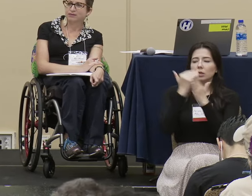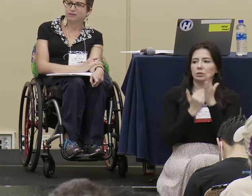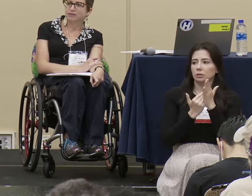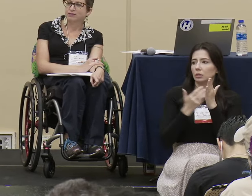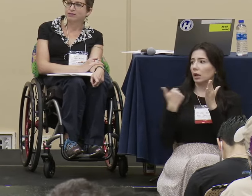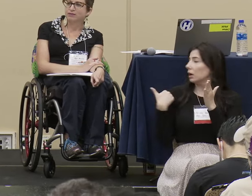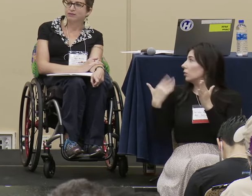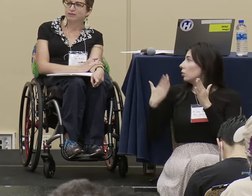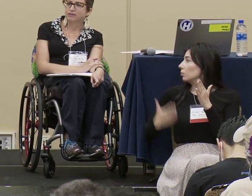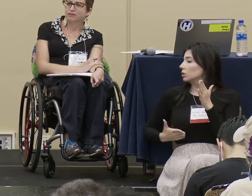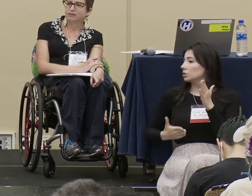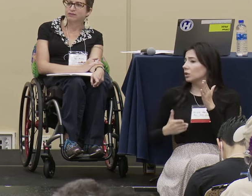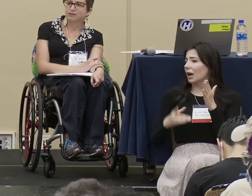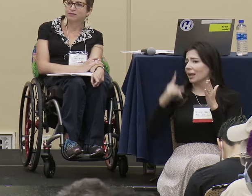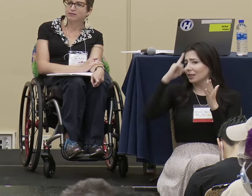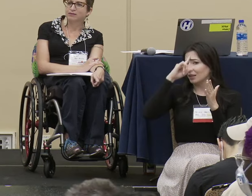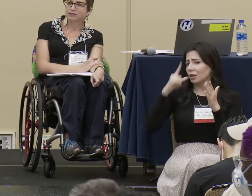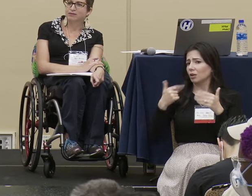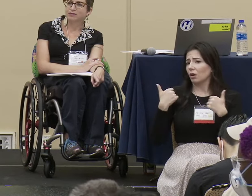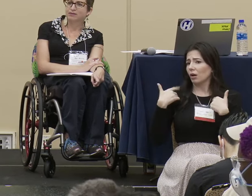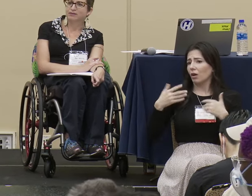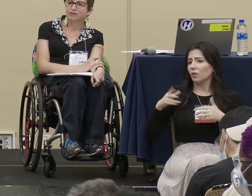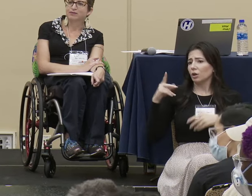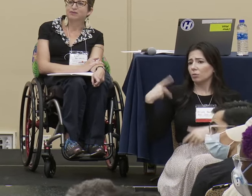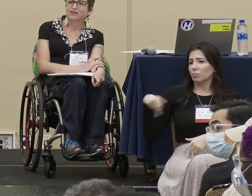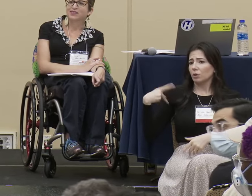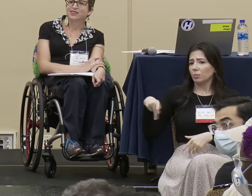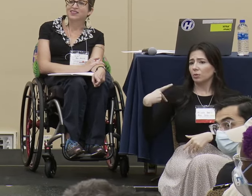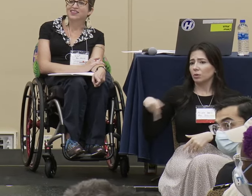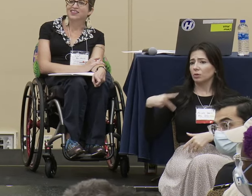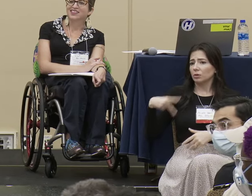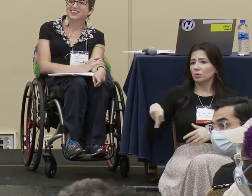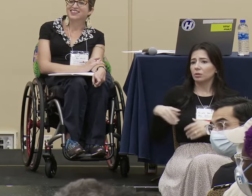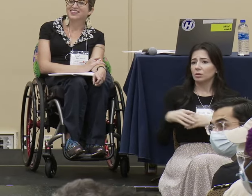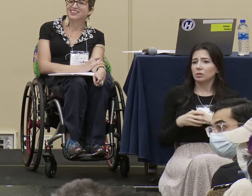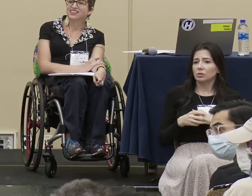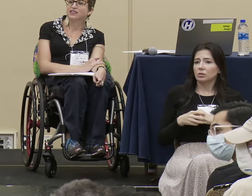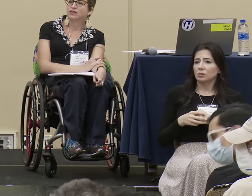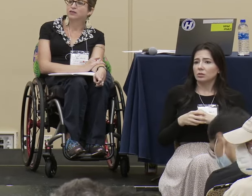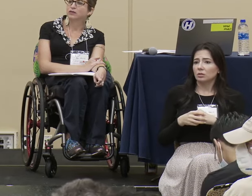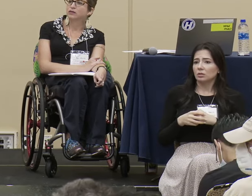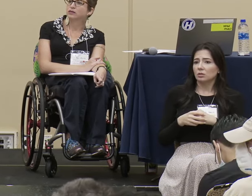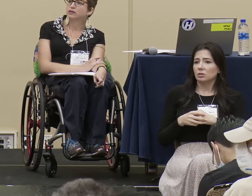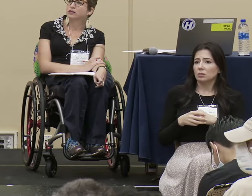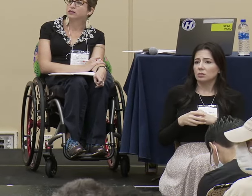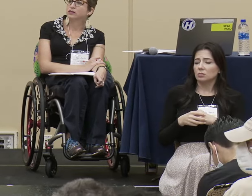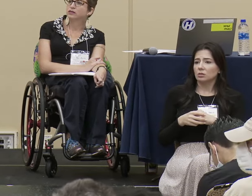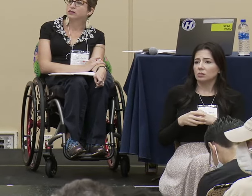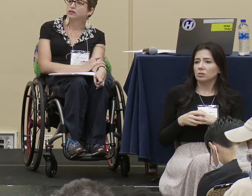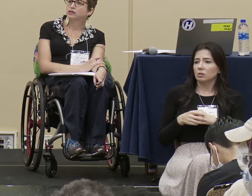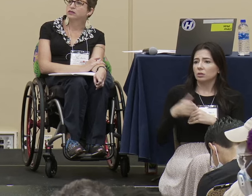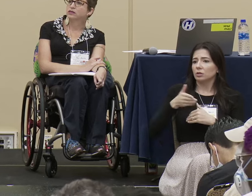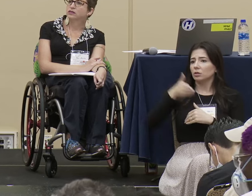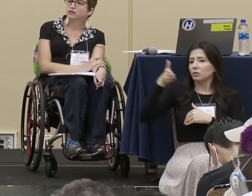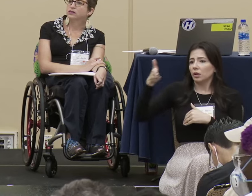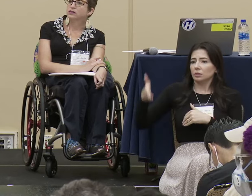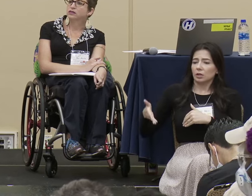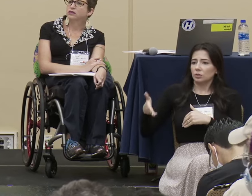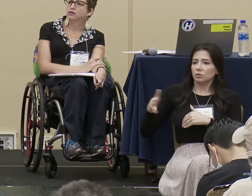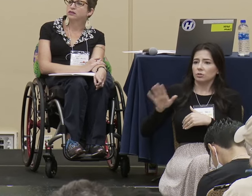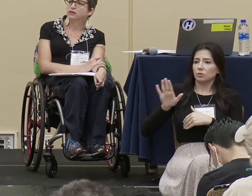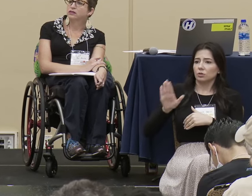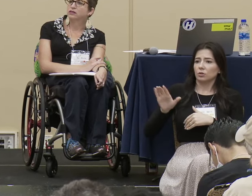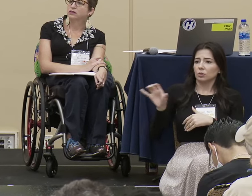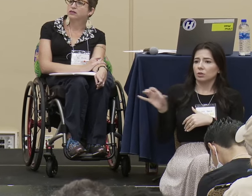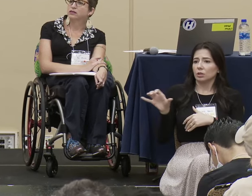a person, I think you're wearing purple, but you're right next to your friend with the red head wrap. And then right next door in